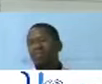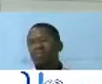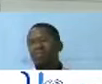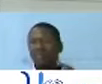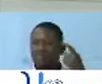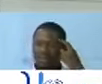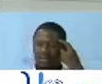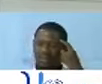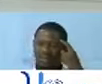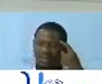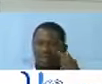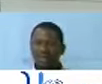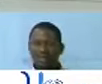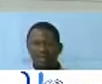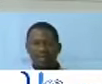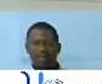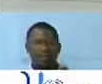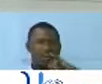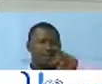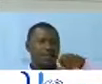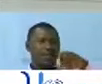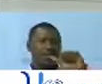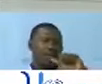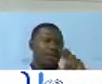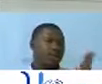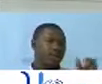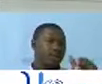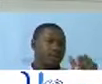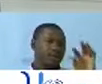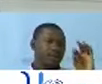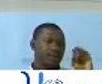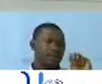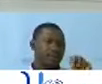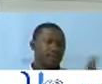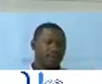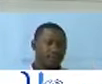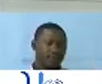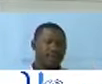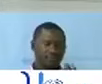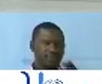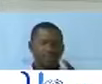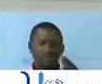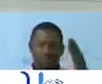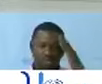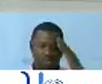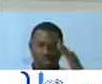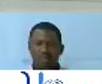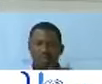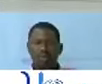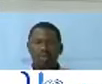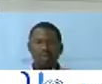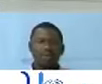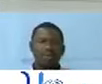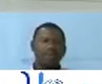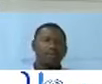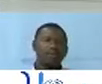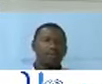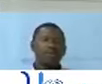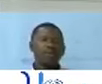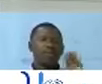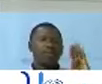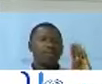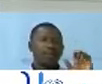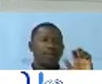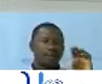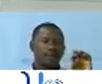think Mrs. Jahati might know a bit about this. But the bar actually went in front of the NIA at the time. We boycotted the court that day